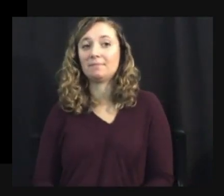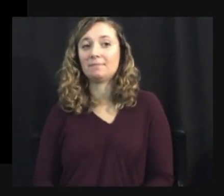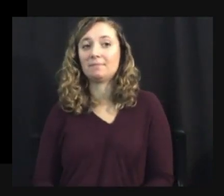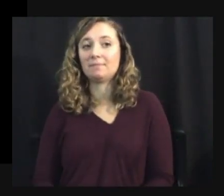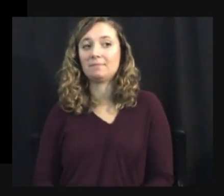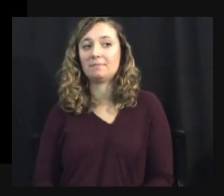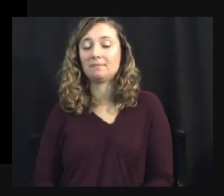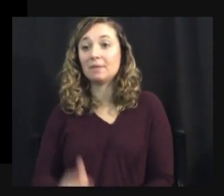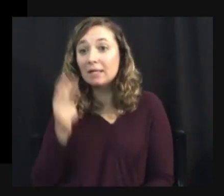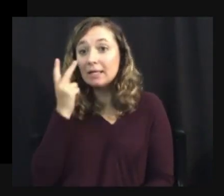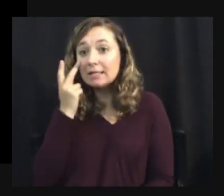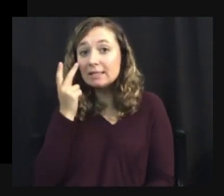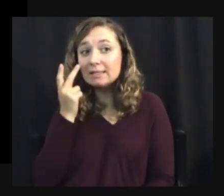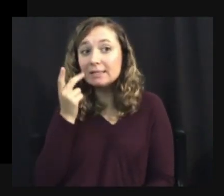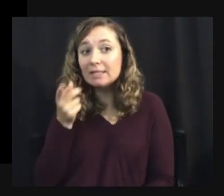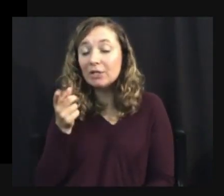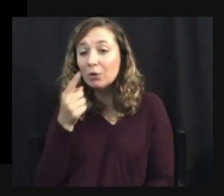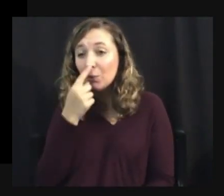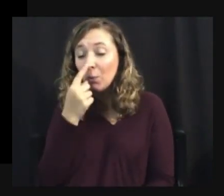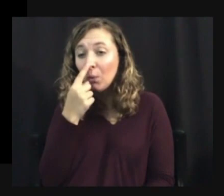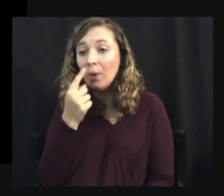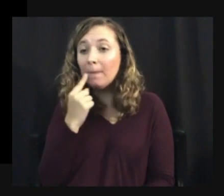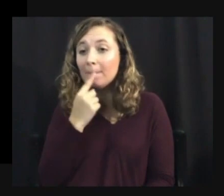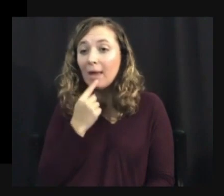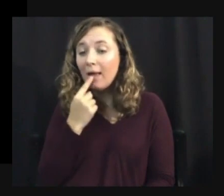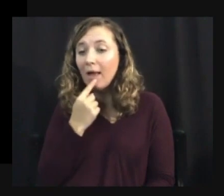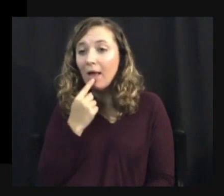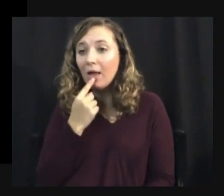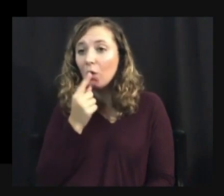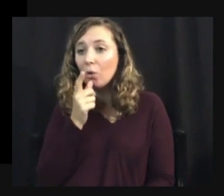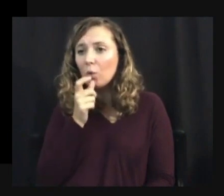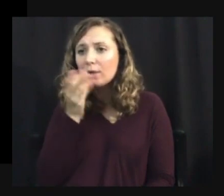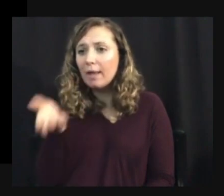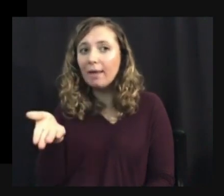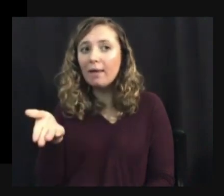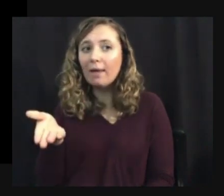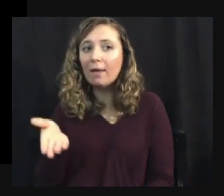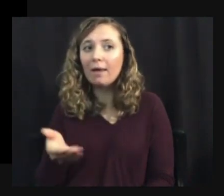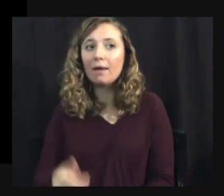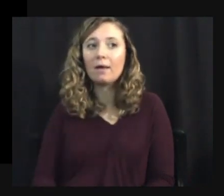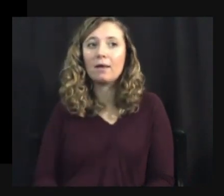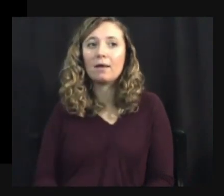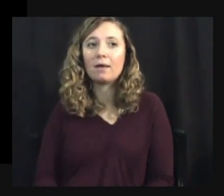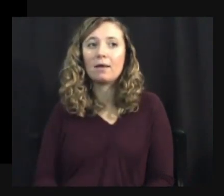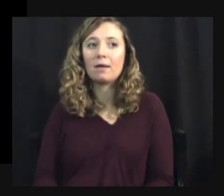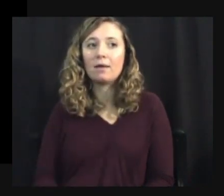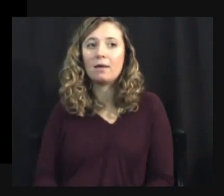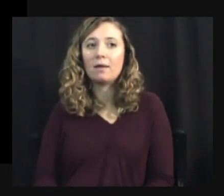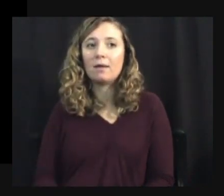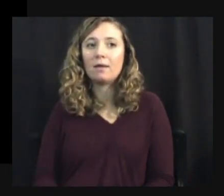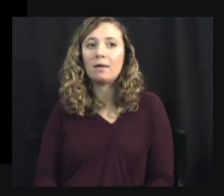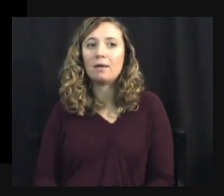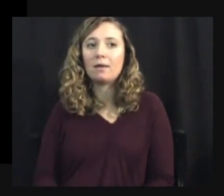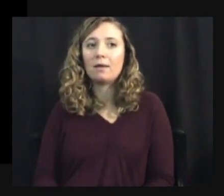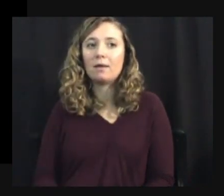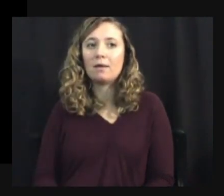I see a little nose and a little mouth. Who's under my hand? It's Emma!